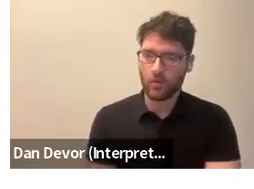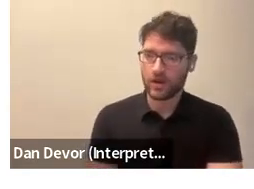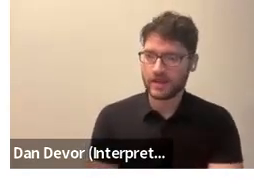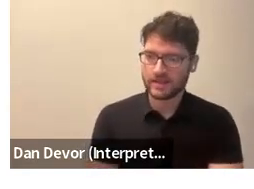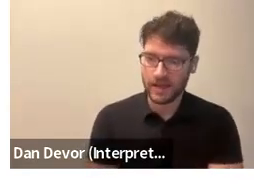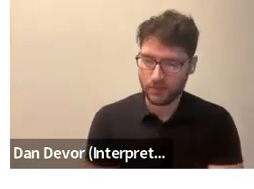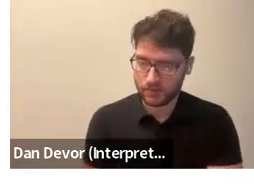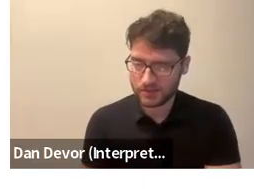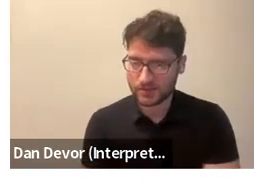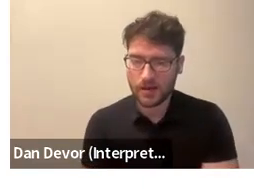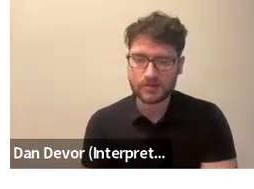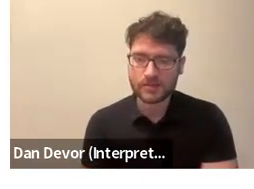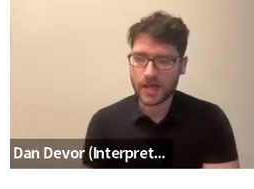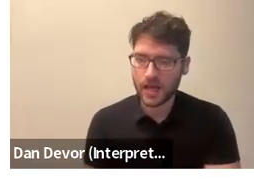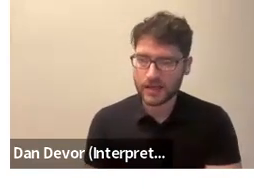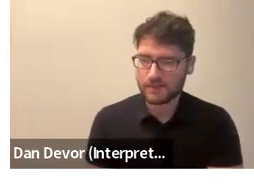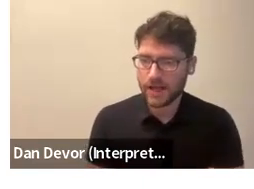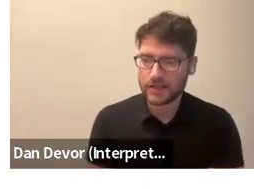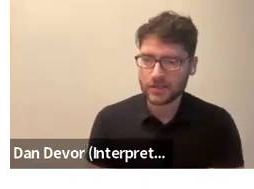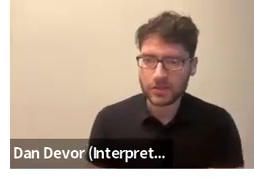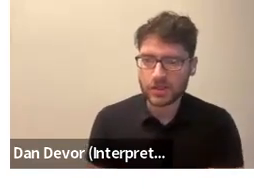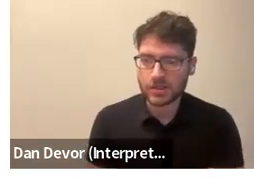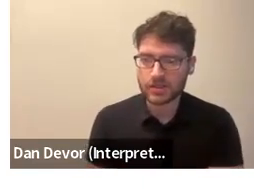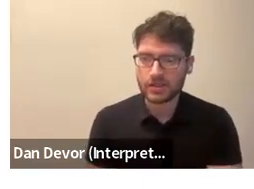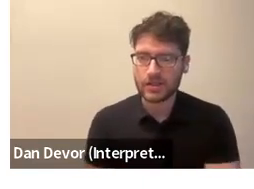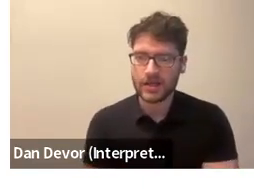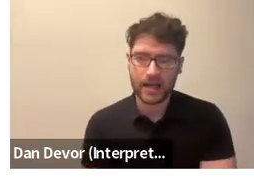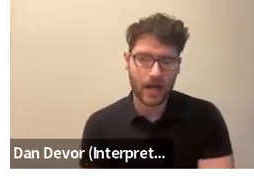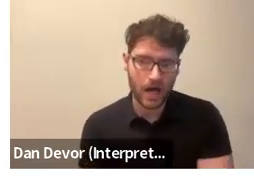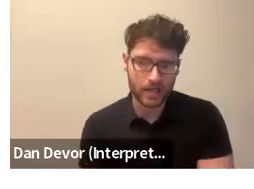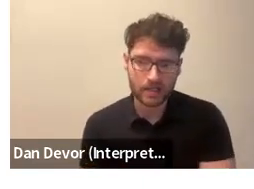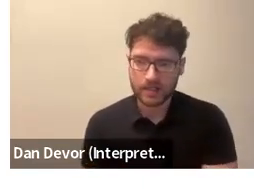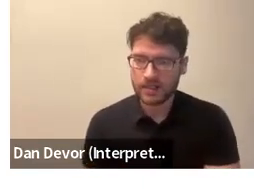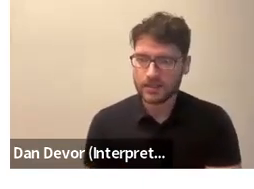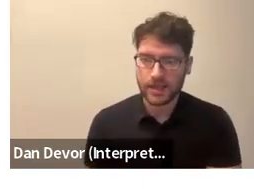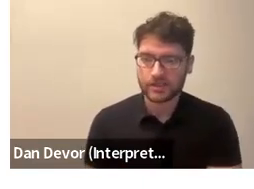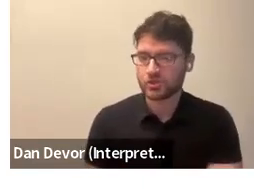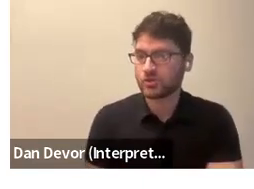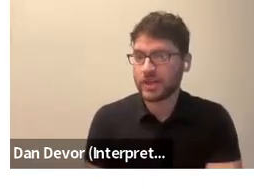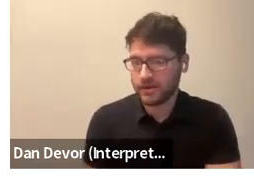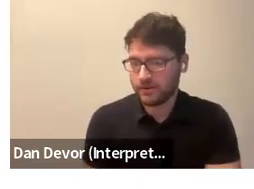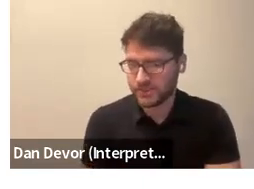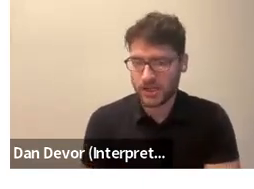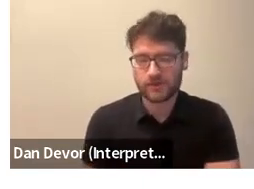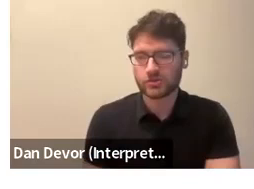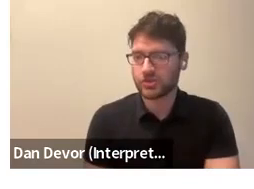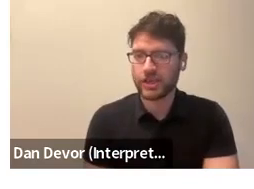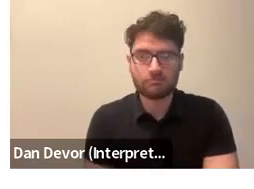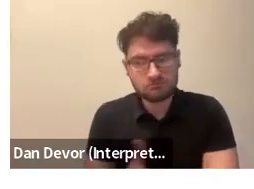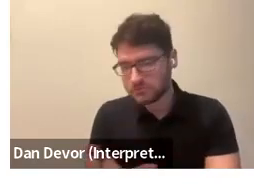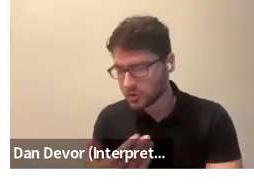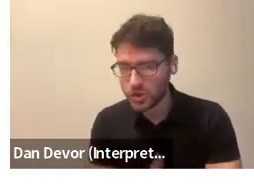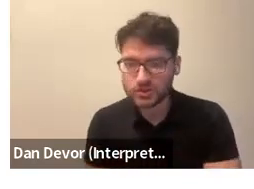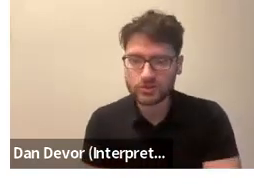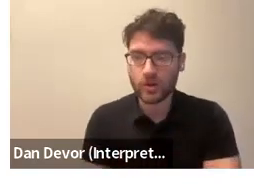So, for example, some signs might look iconic, like tree. The sign for